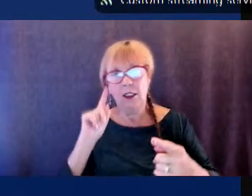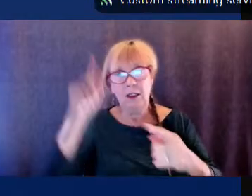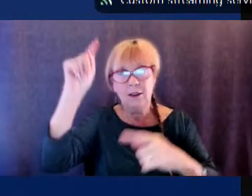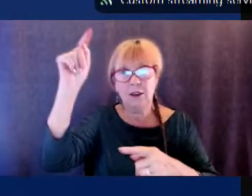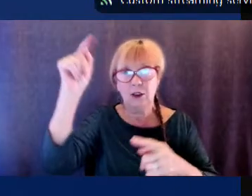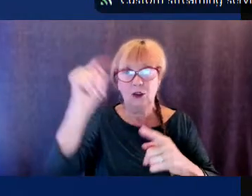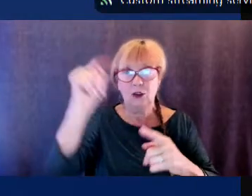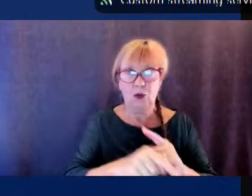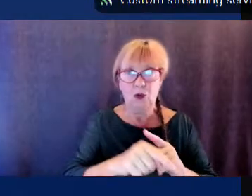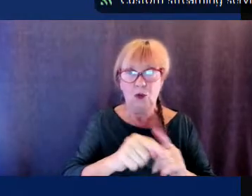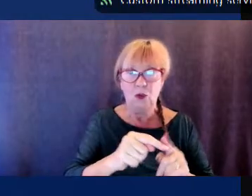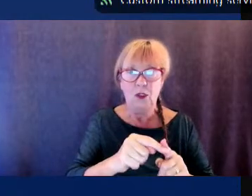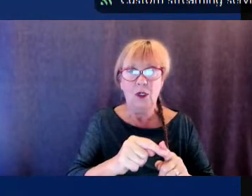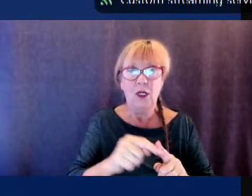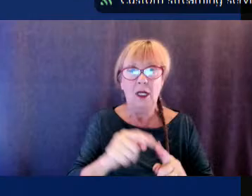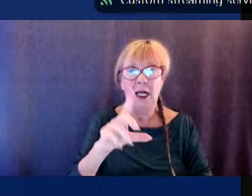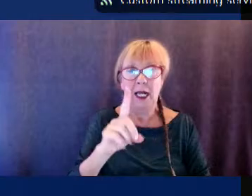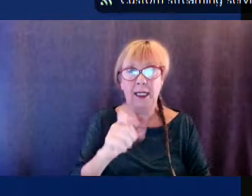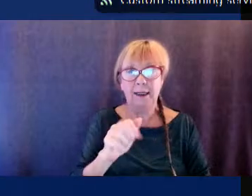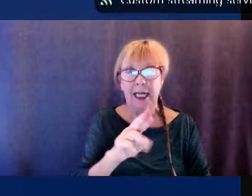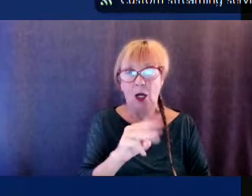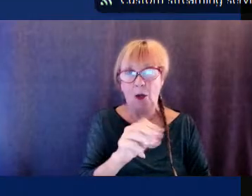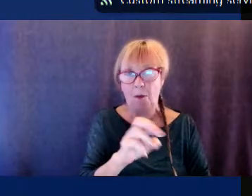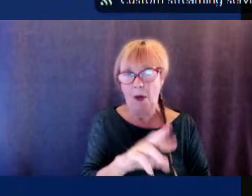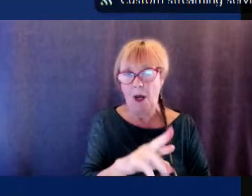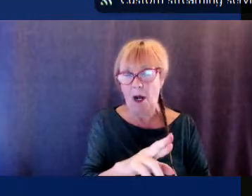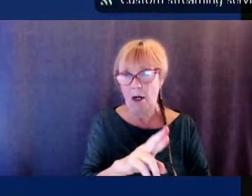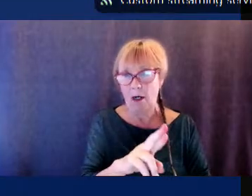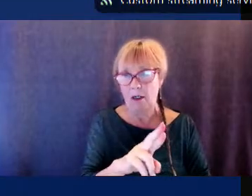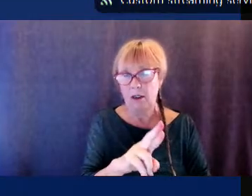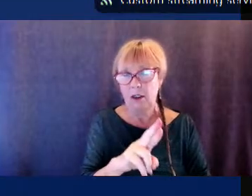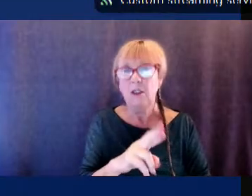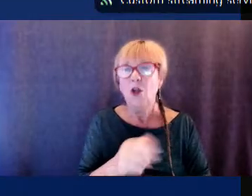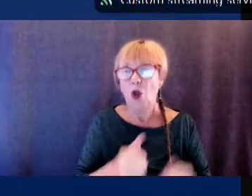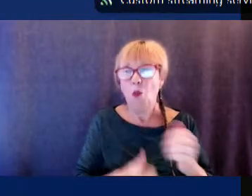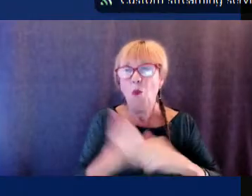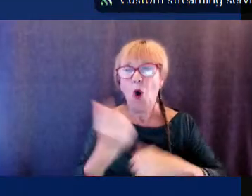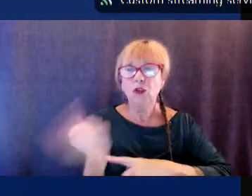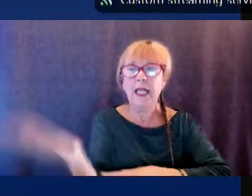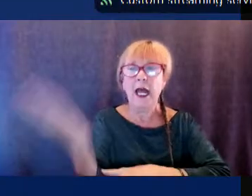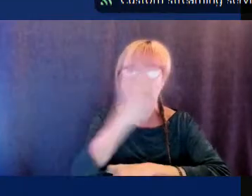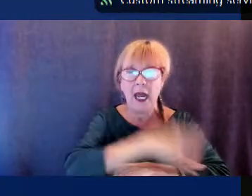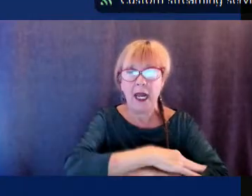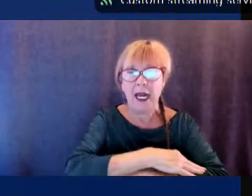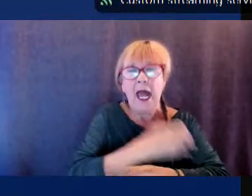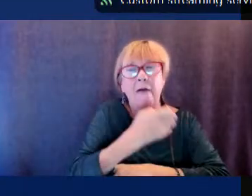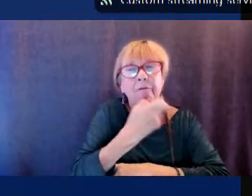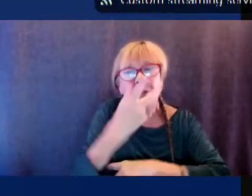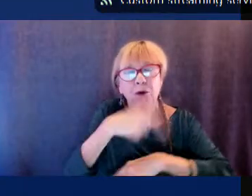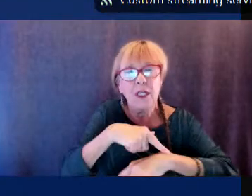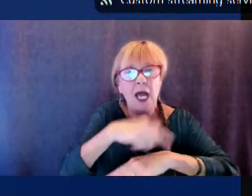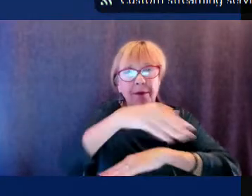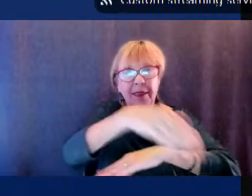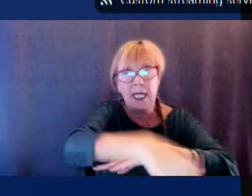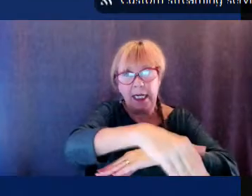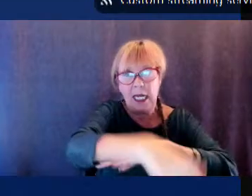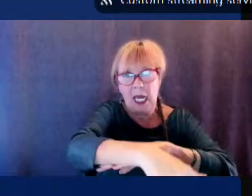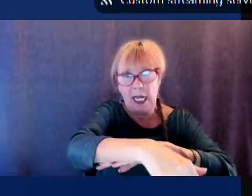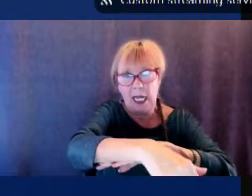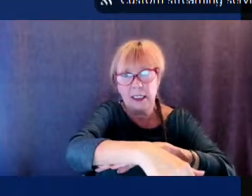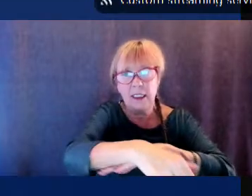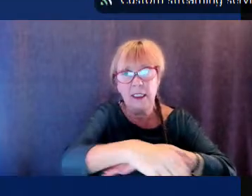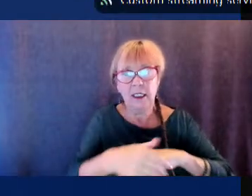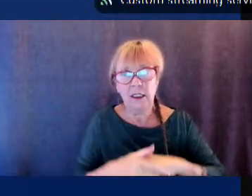all the way down to Delmar for most of the day, and a couple of trips late at night when the 260 is not operating down Huntington